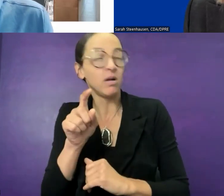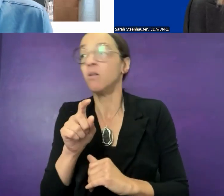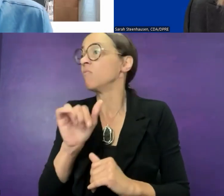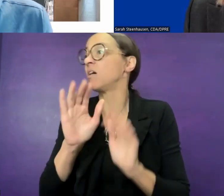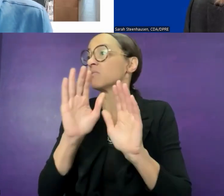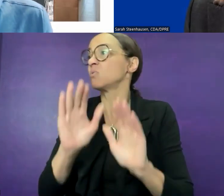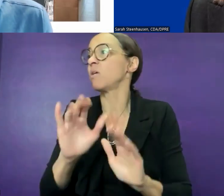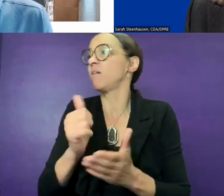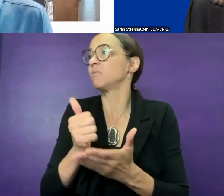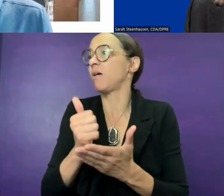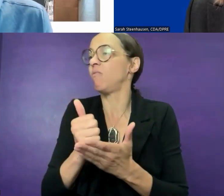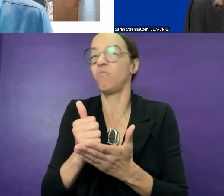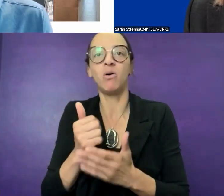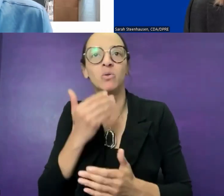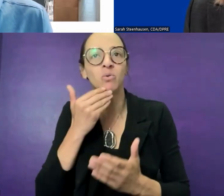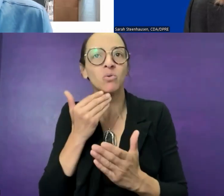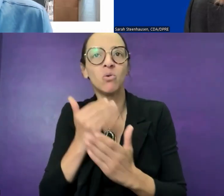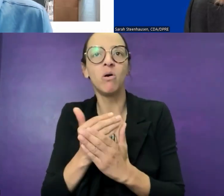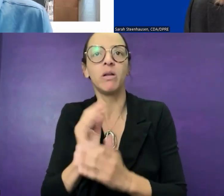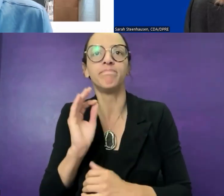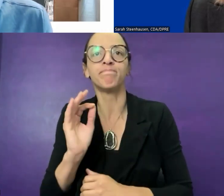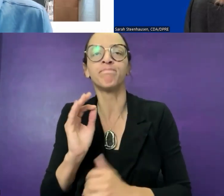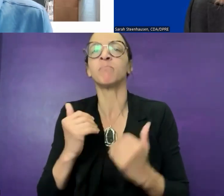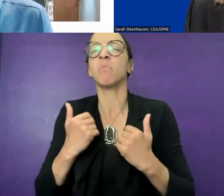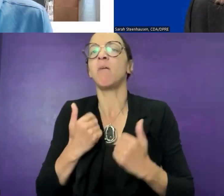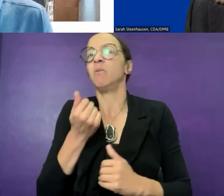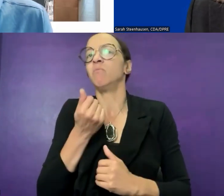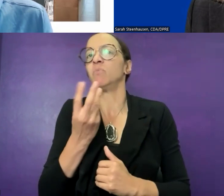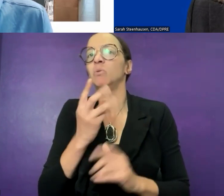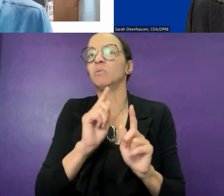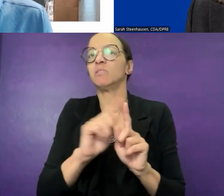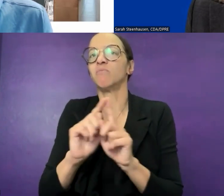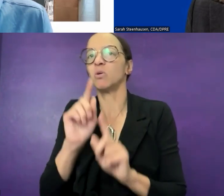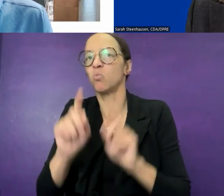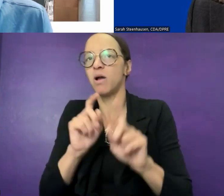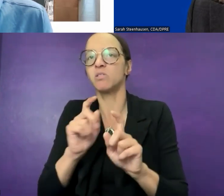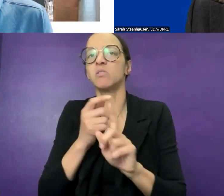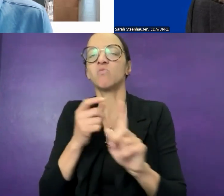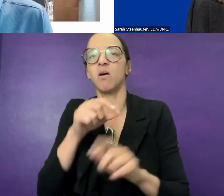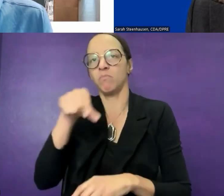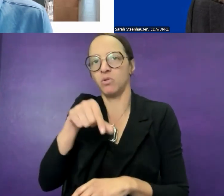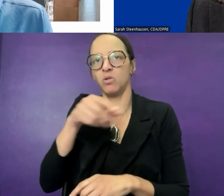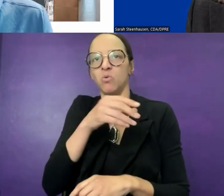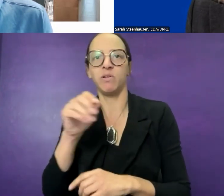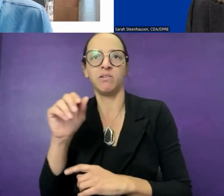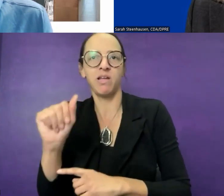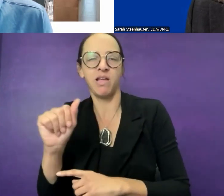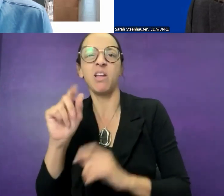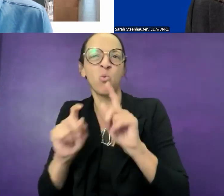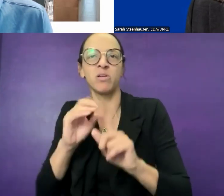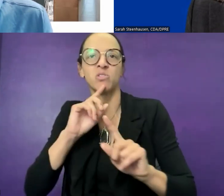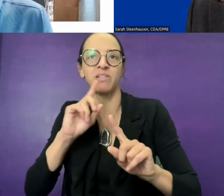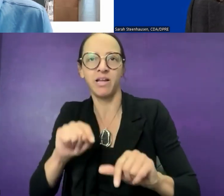questions in the Q&A. One I want to speak to is a question from Meredith Chalimi with Leading